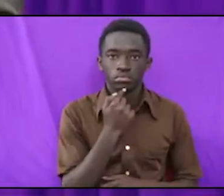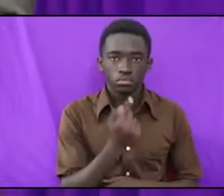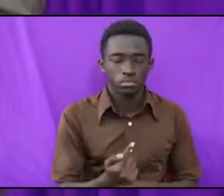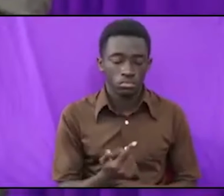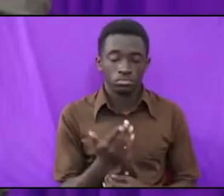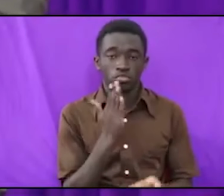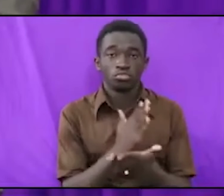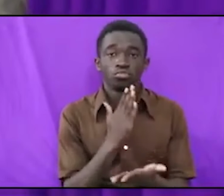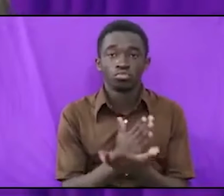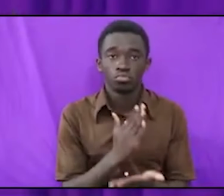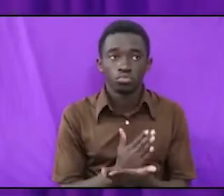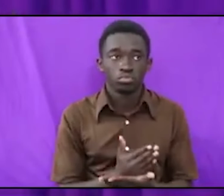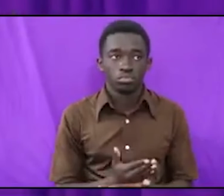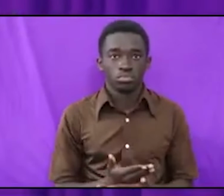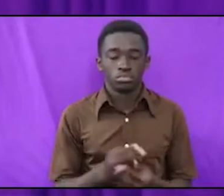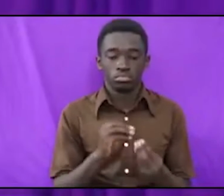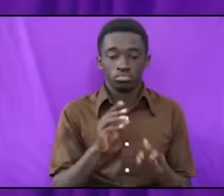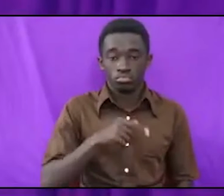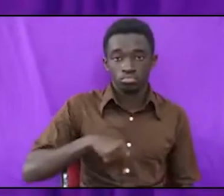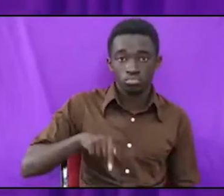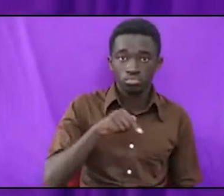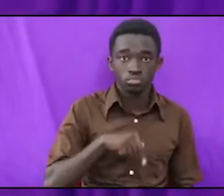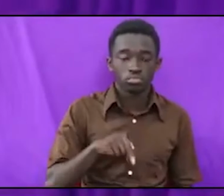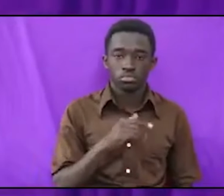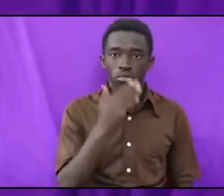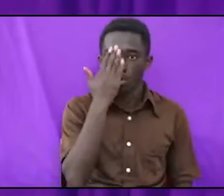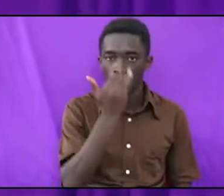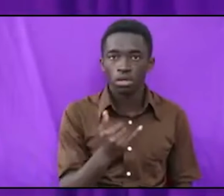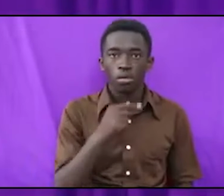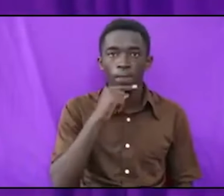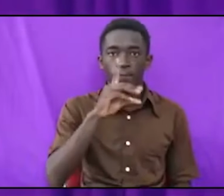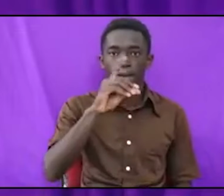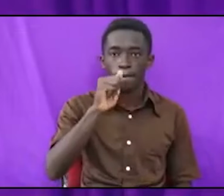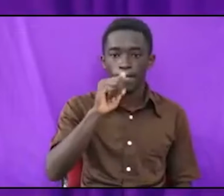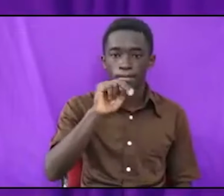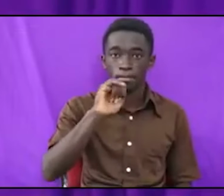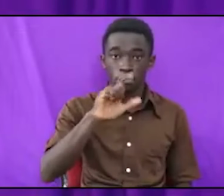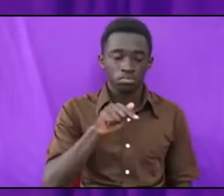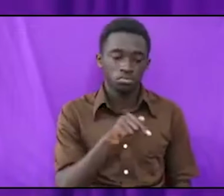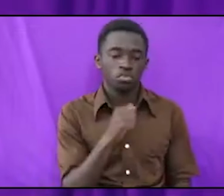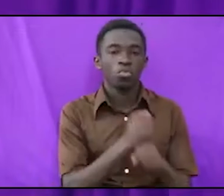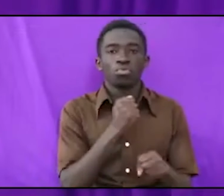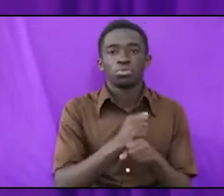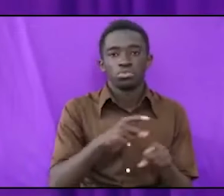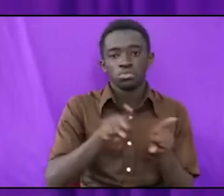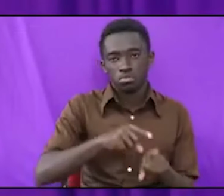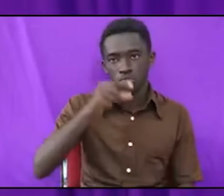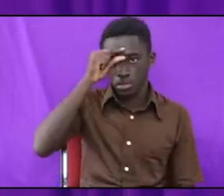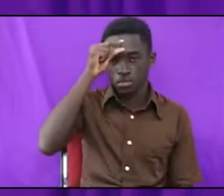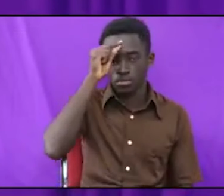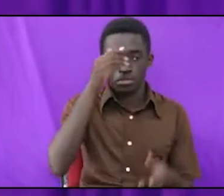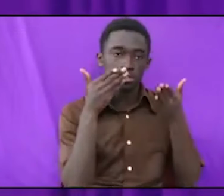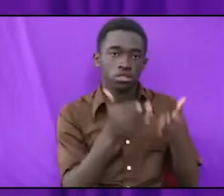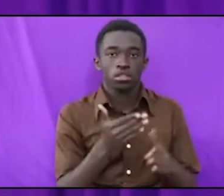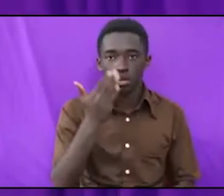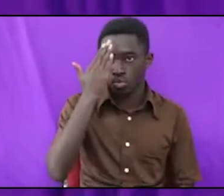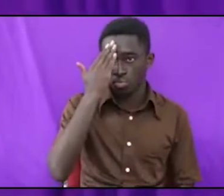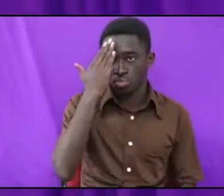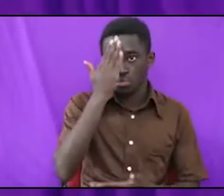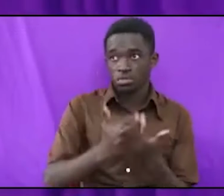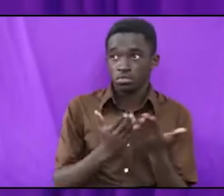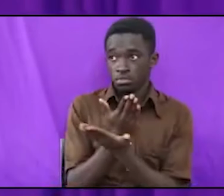particularly, not even as clergy, because Daniel worked in government. And so I want to challenge all of us. I know this church, a lot of us work in